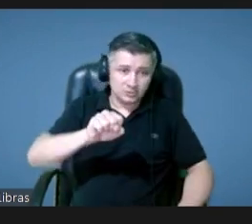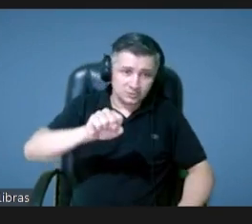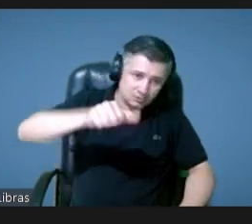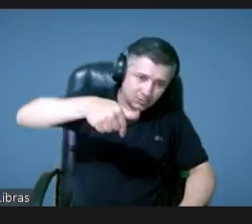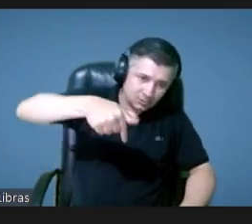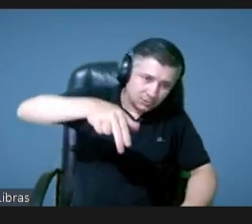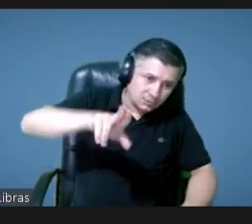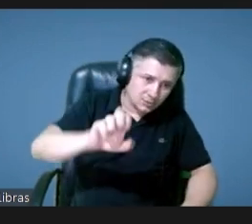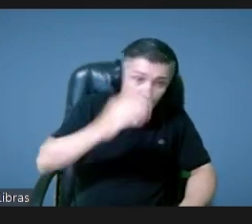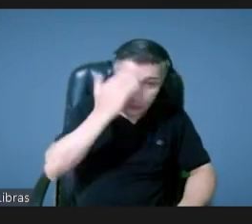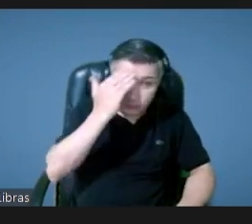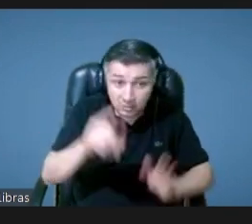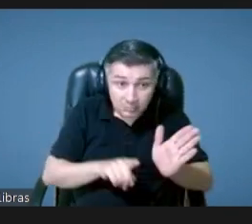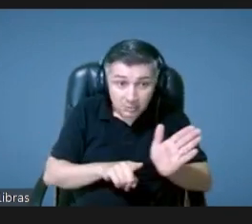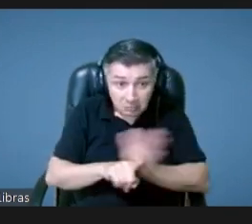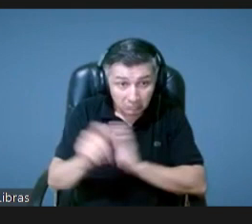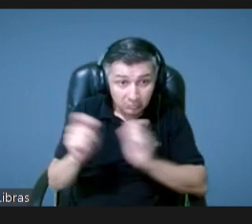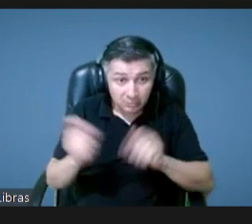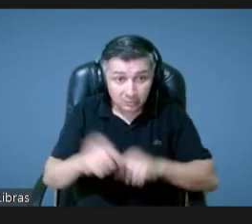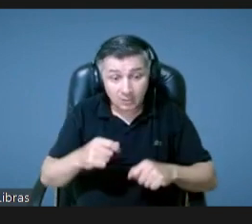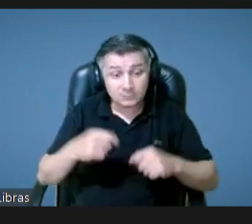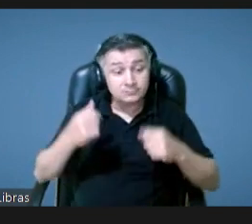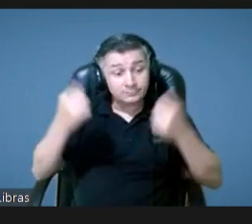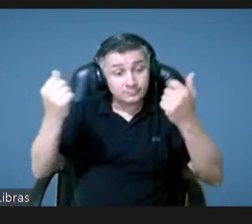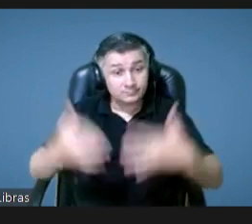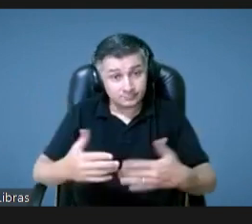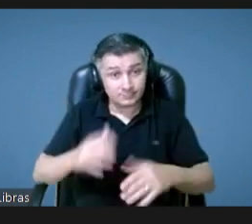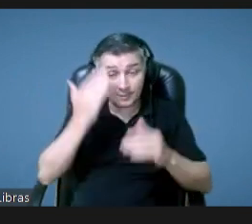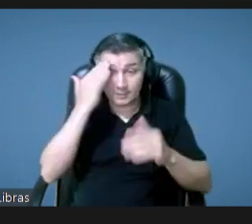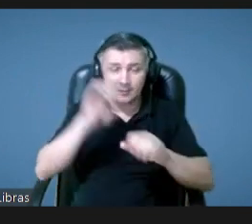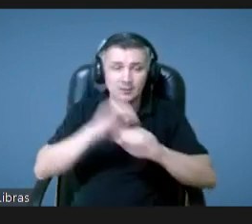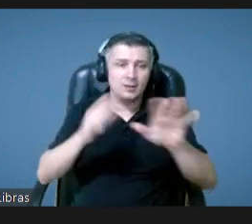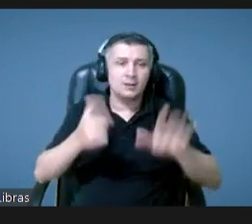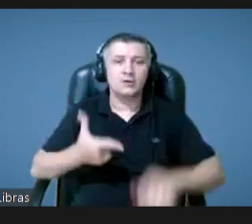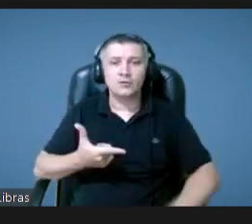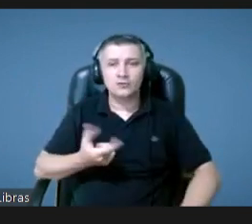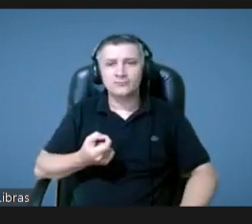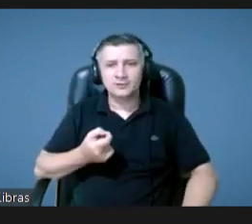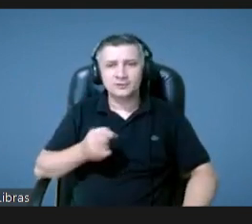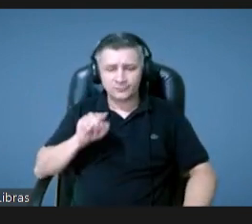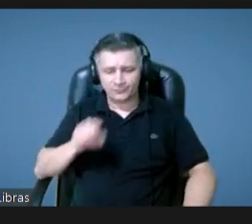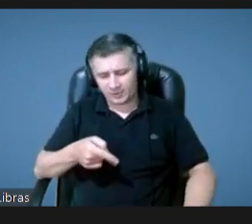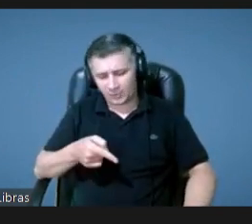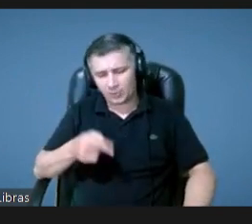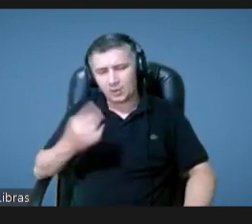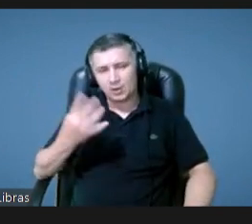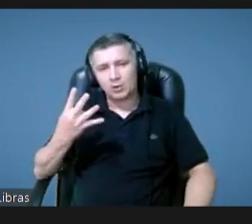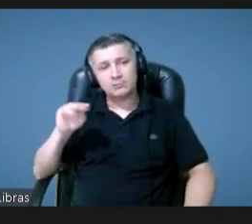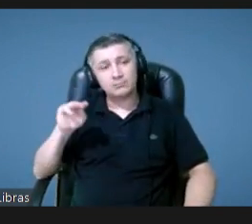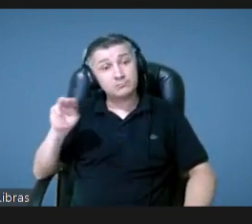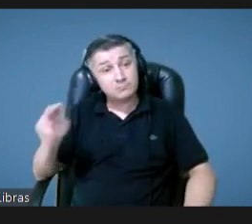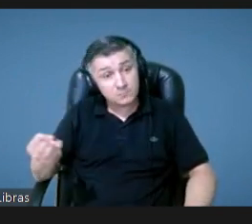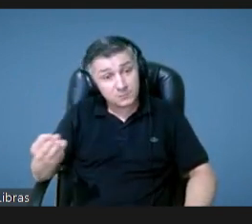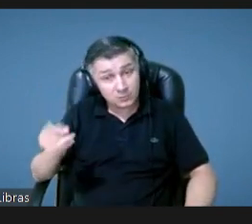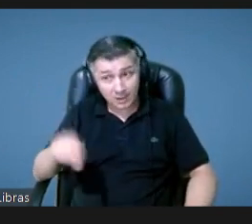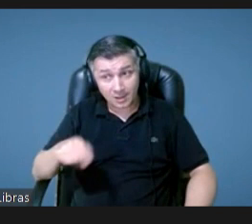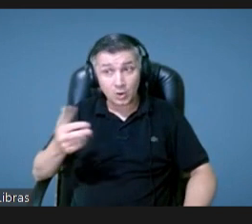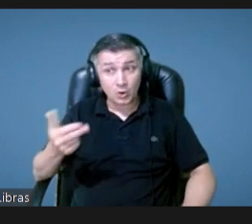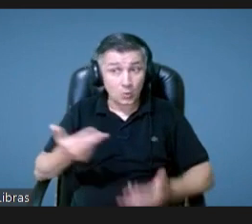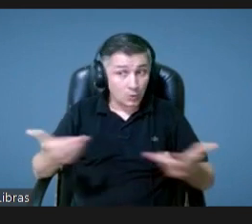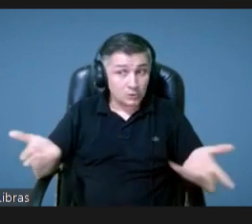pipeline, like the Bosque project. Yes, this allows us to clarify